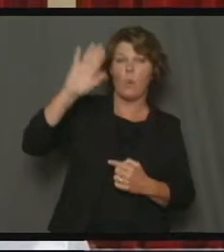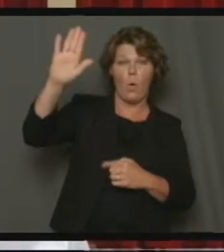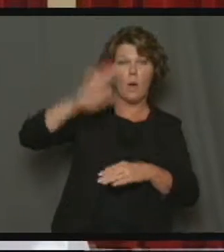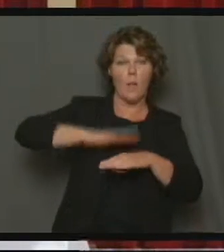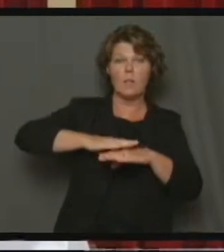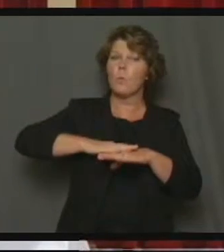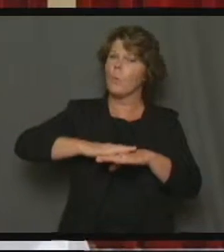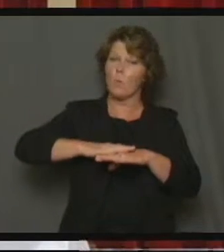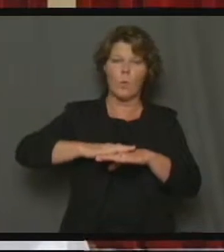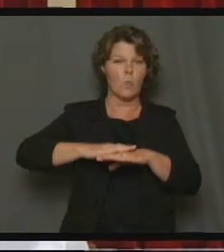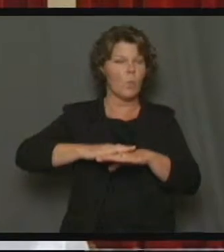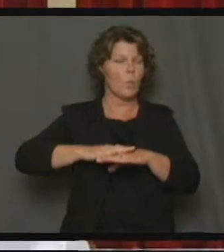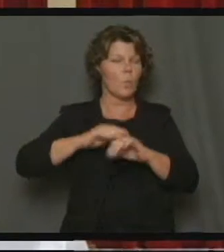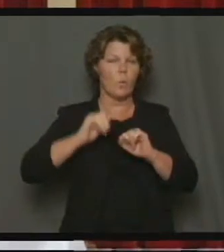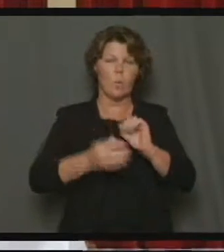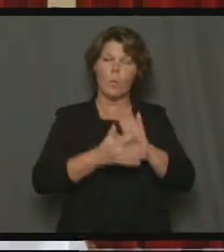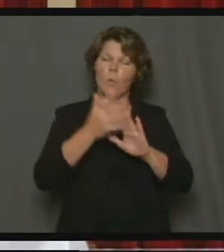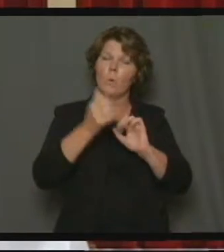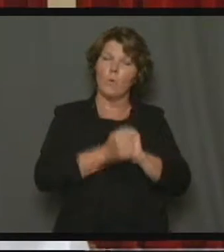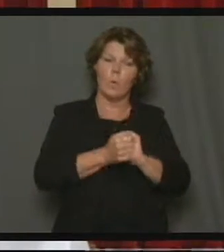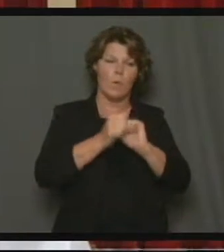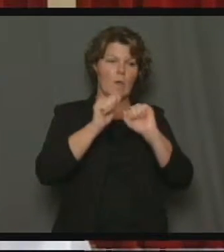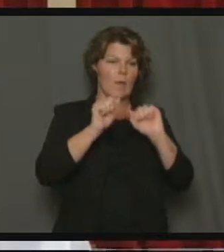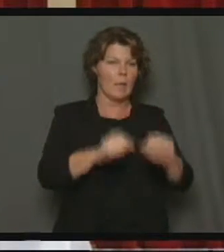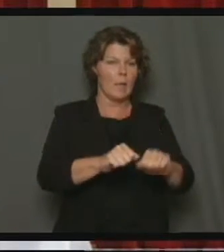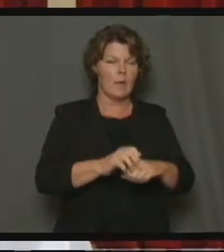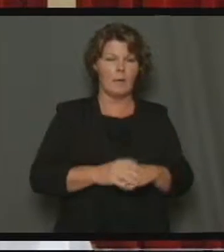can have devastating consequences.